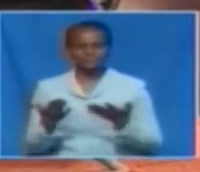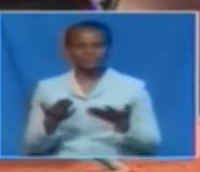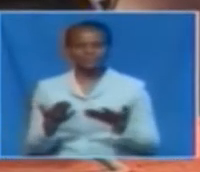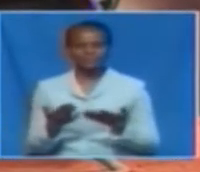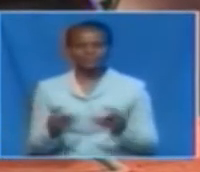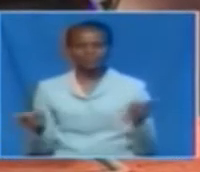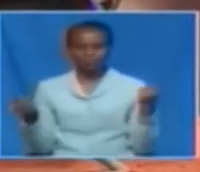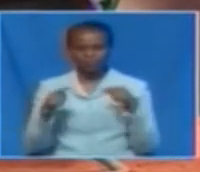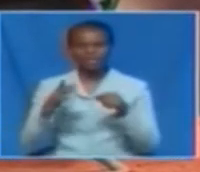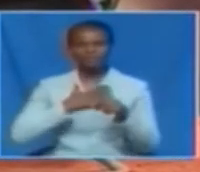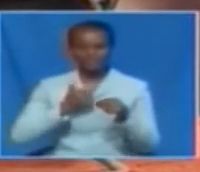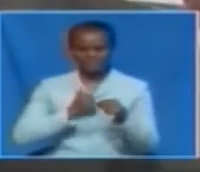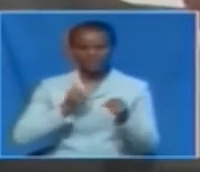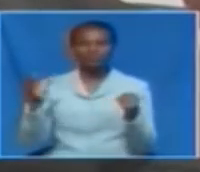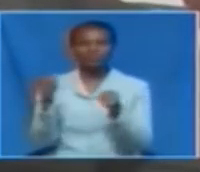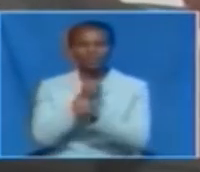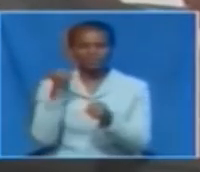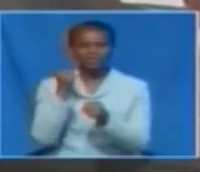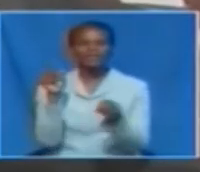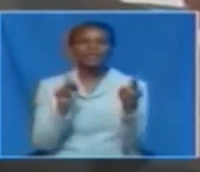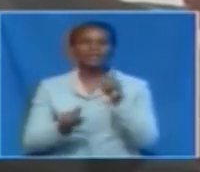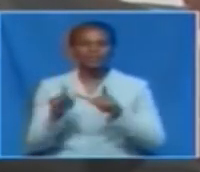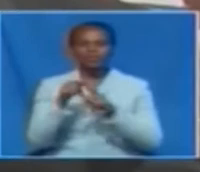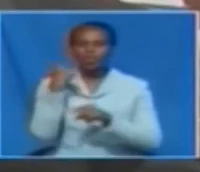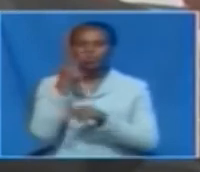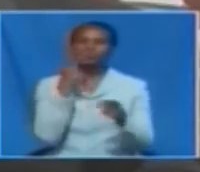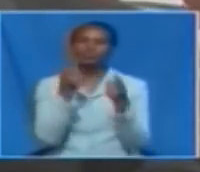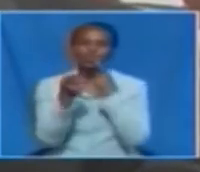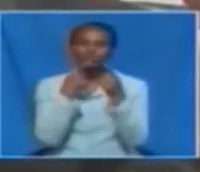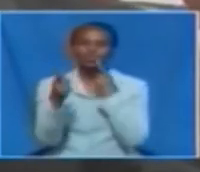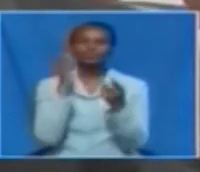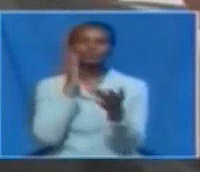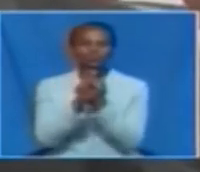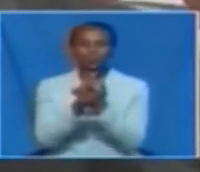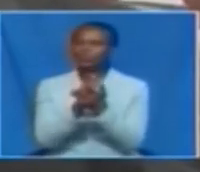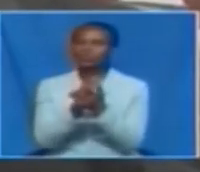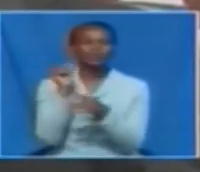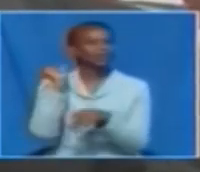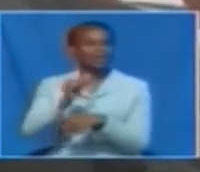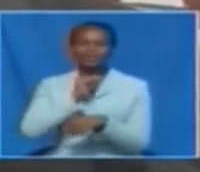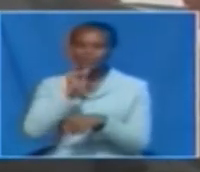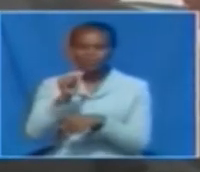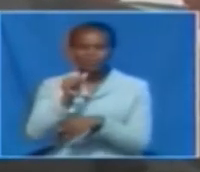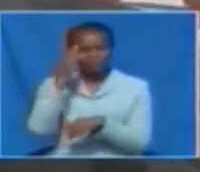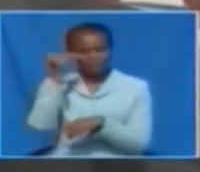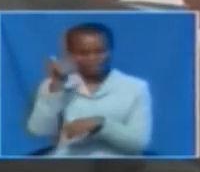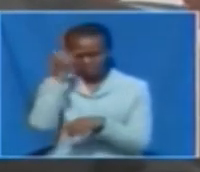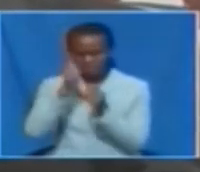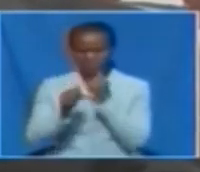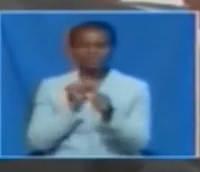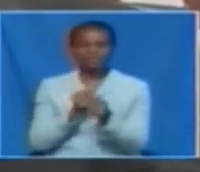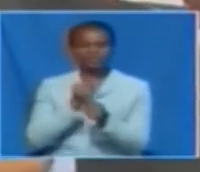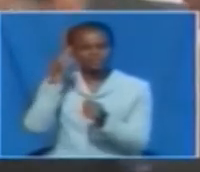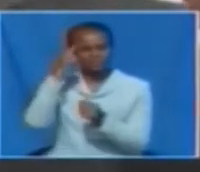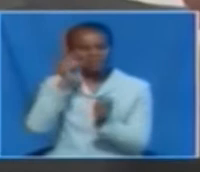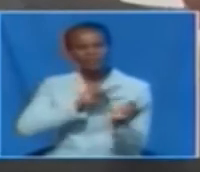Even when I win, these people that are talking will not stop. And that's the irony of it. Because you think that when we go to the